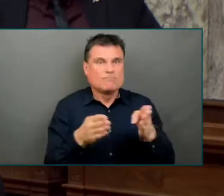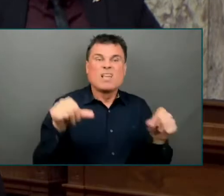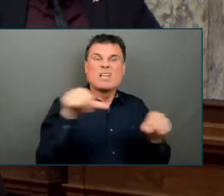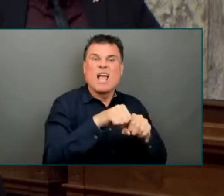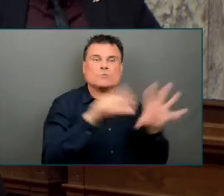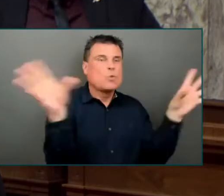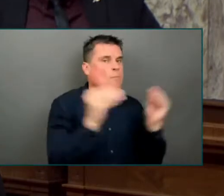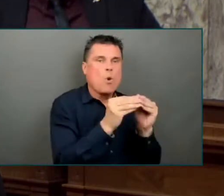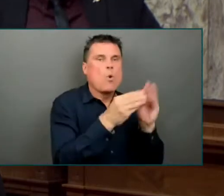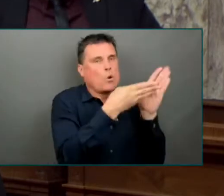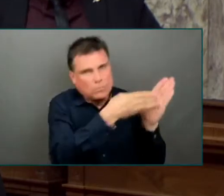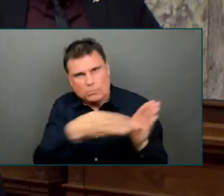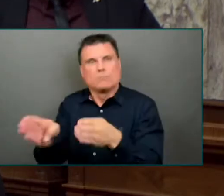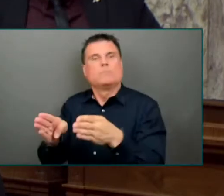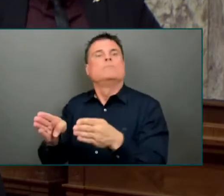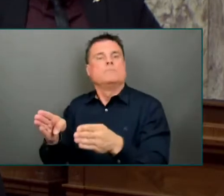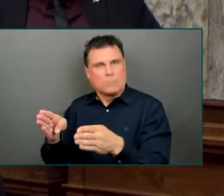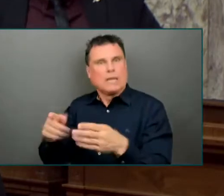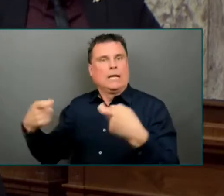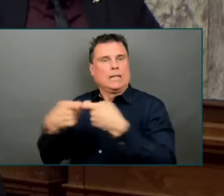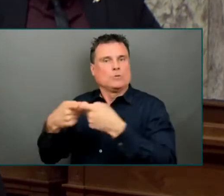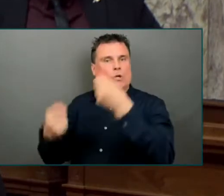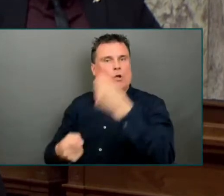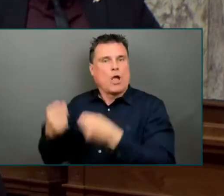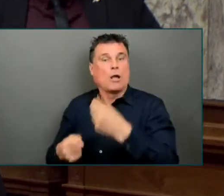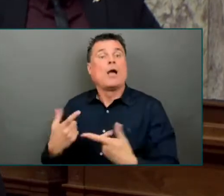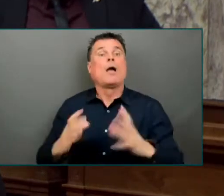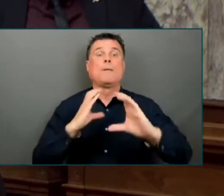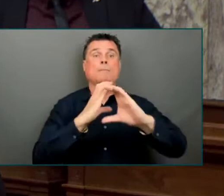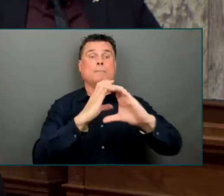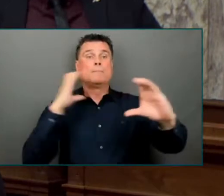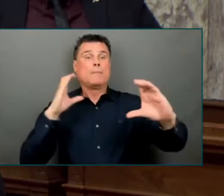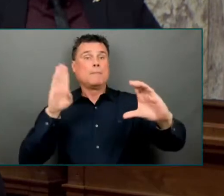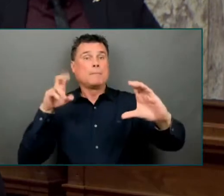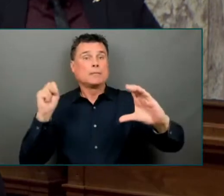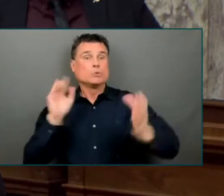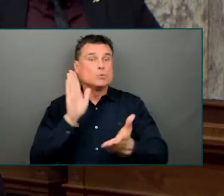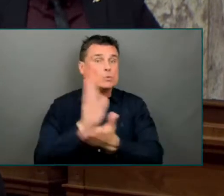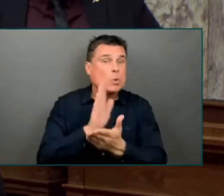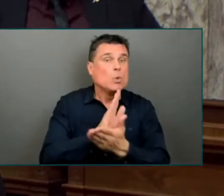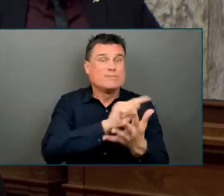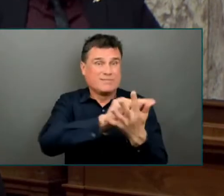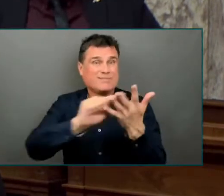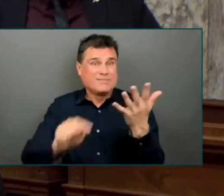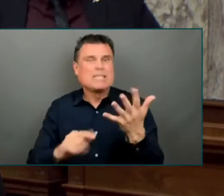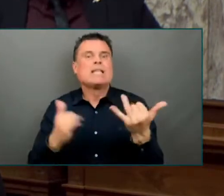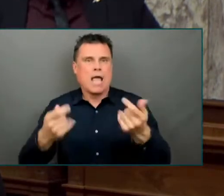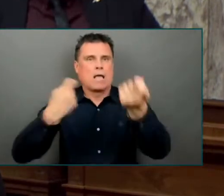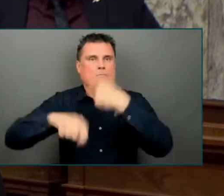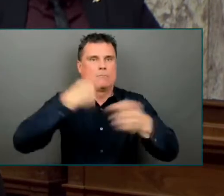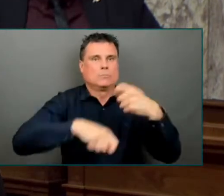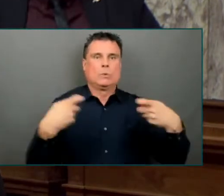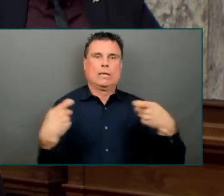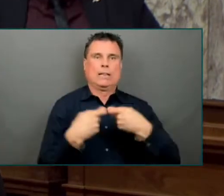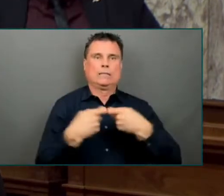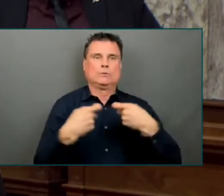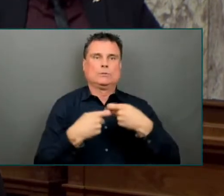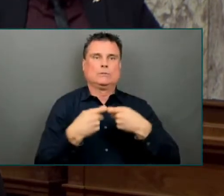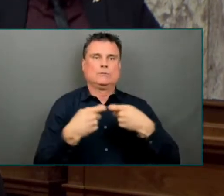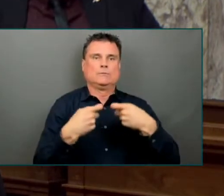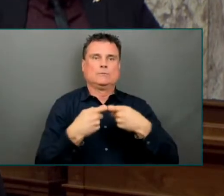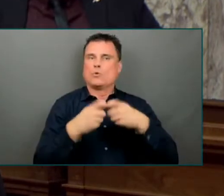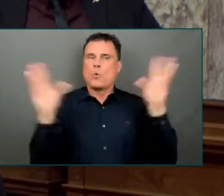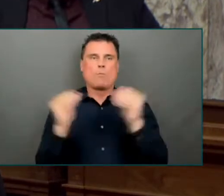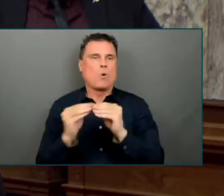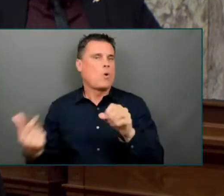ferries. We're also continuing to support other emerging opportunities like mass timber technology. Mass timber